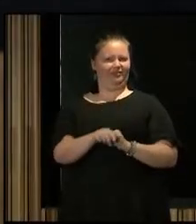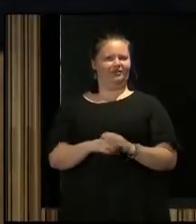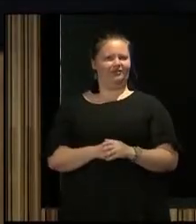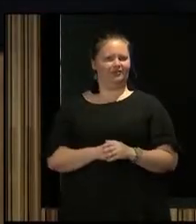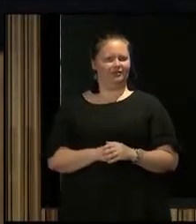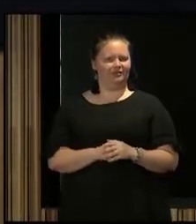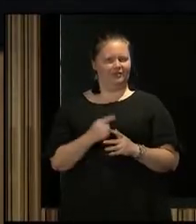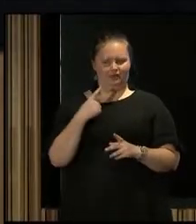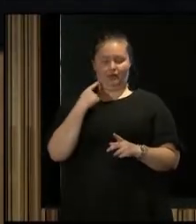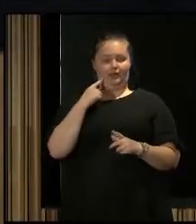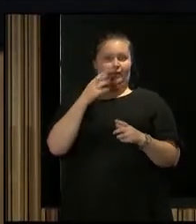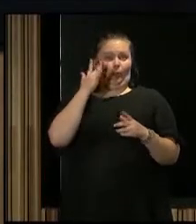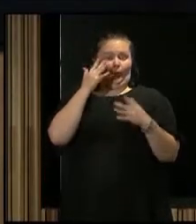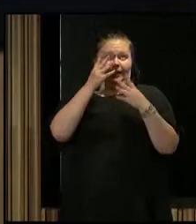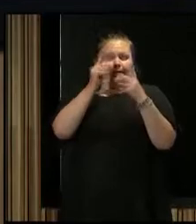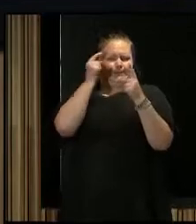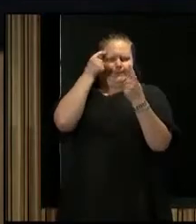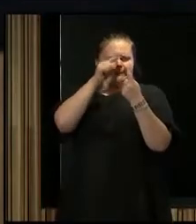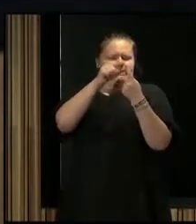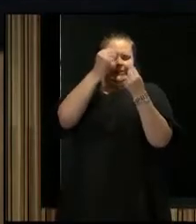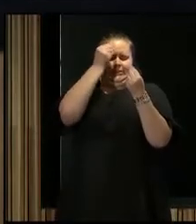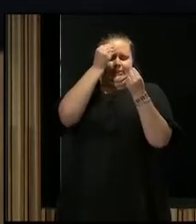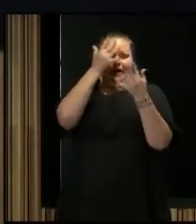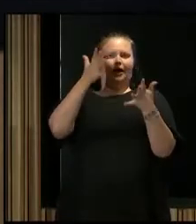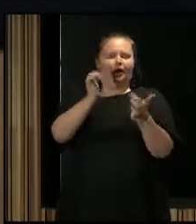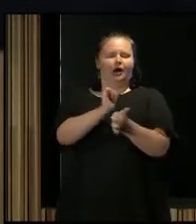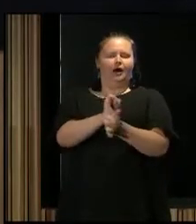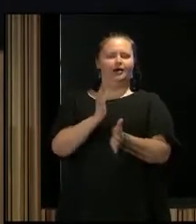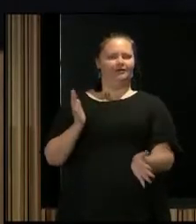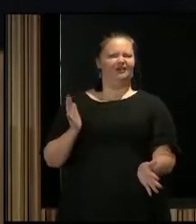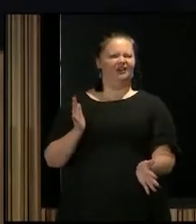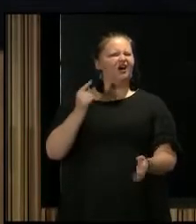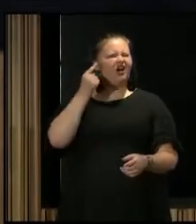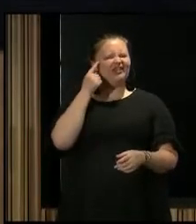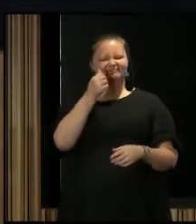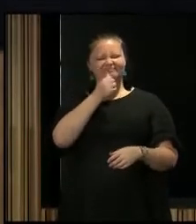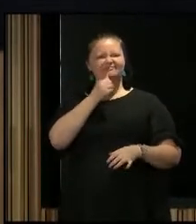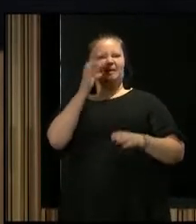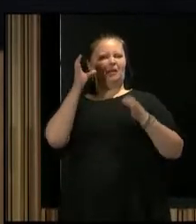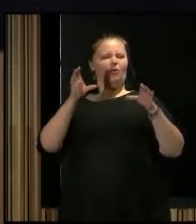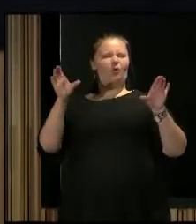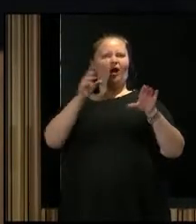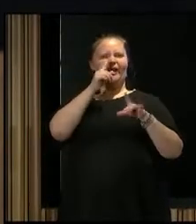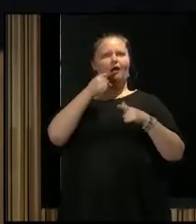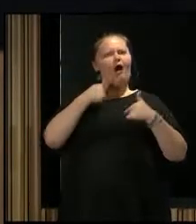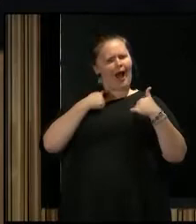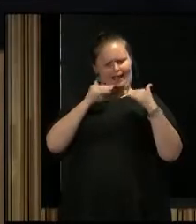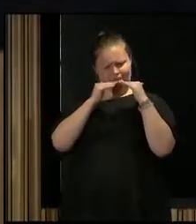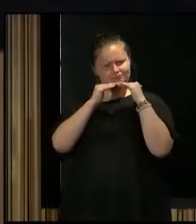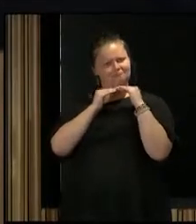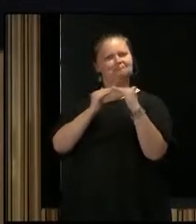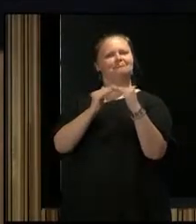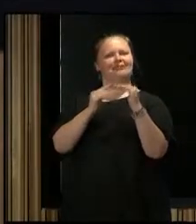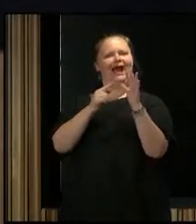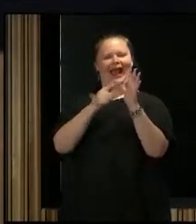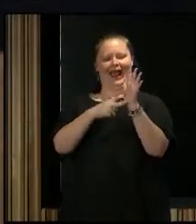so freeing to just in one moment. And I think that's what pub choir allows people to do. It's like, I am average.